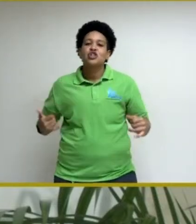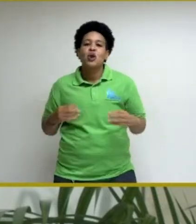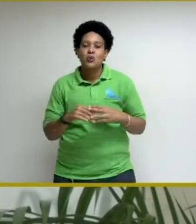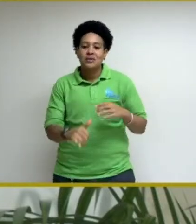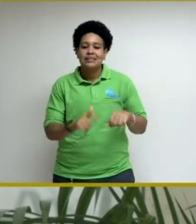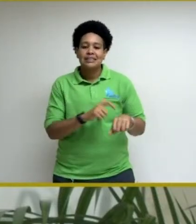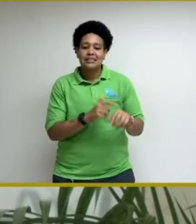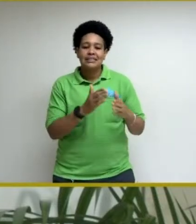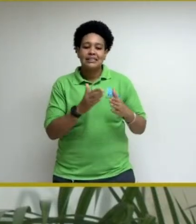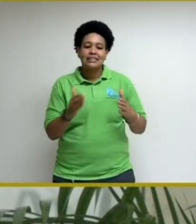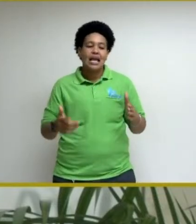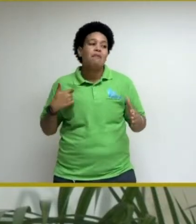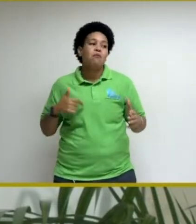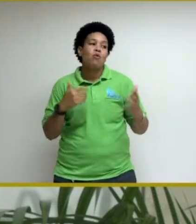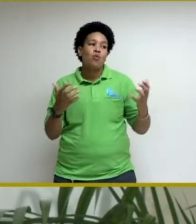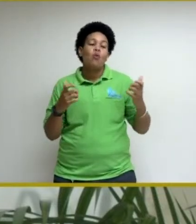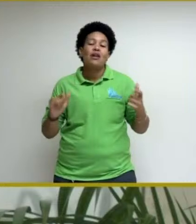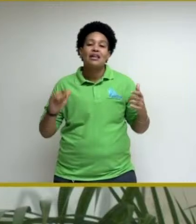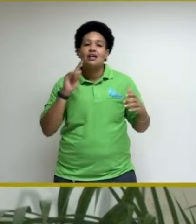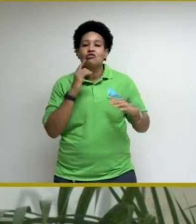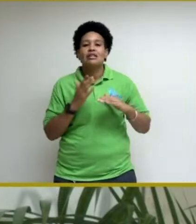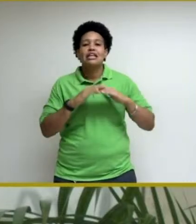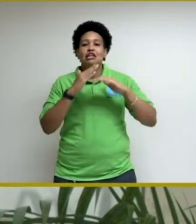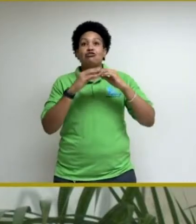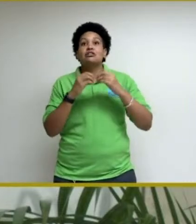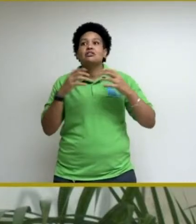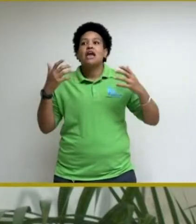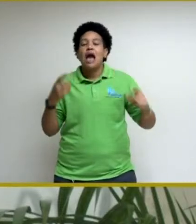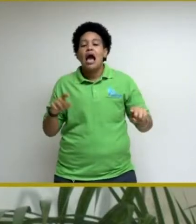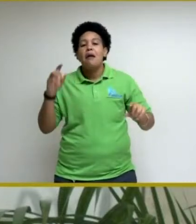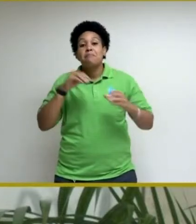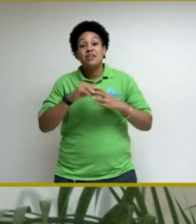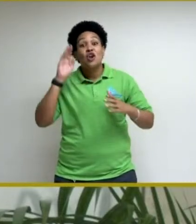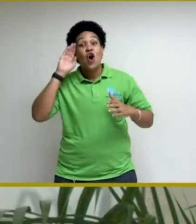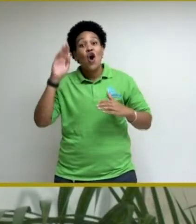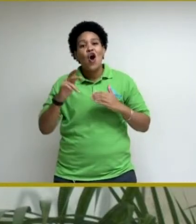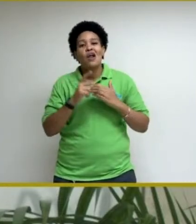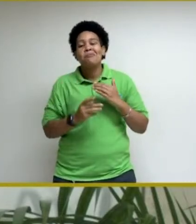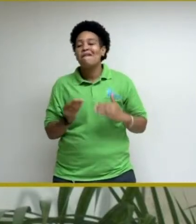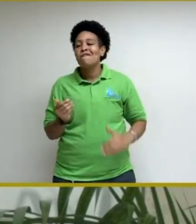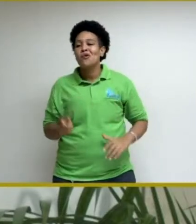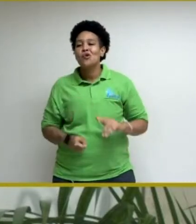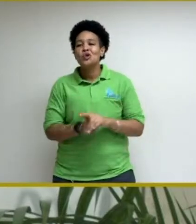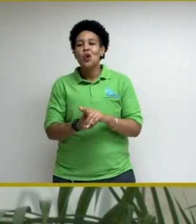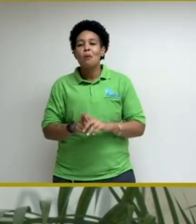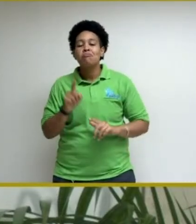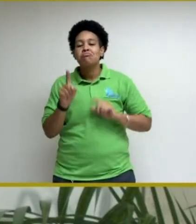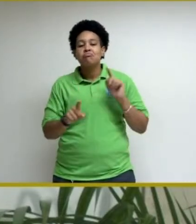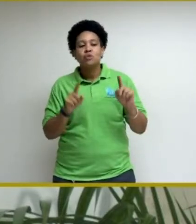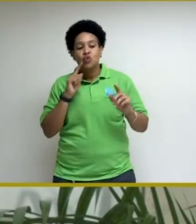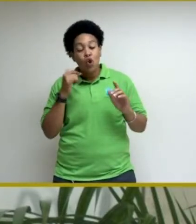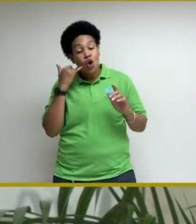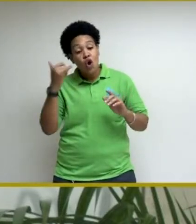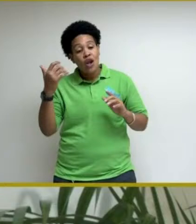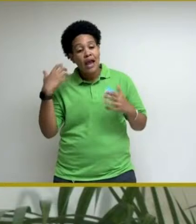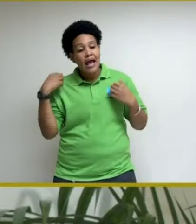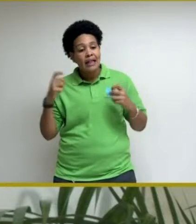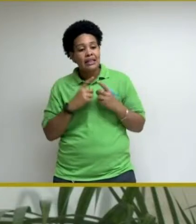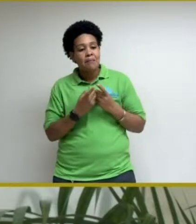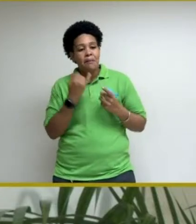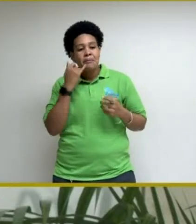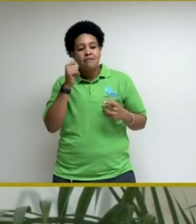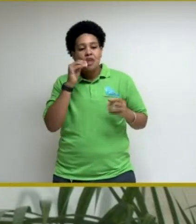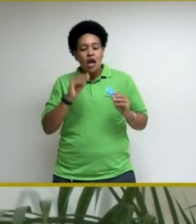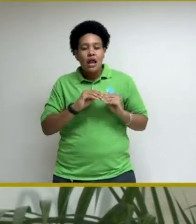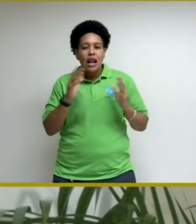this period, and we would want that to be increased. And this is happening in all parishes. So call your health department if you are not